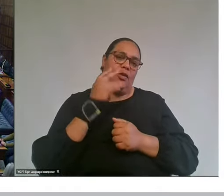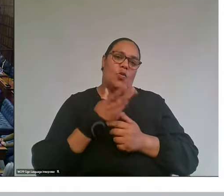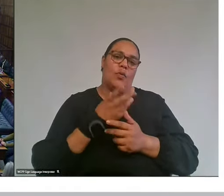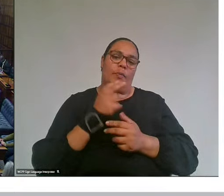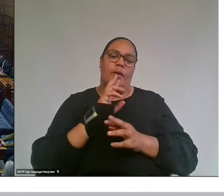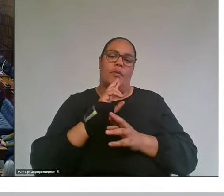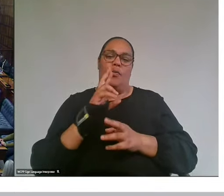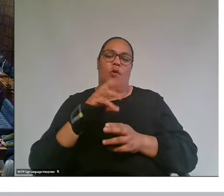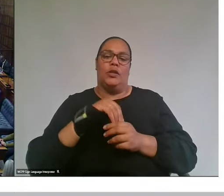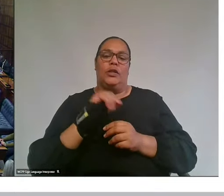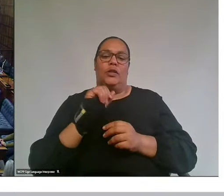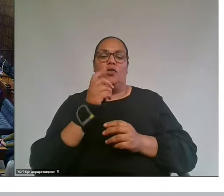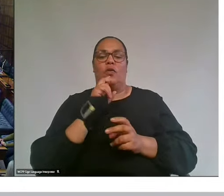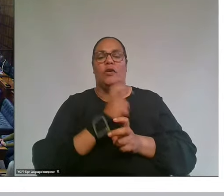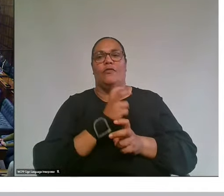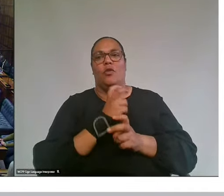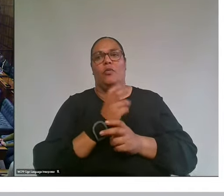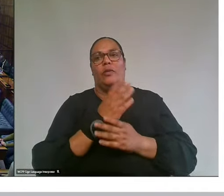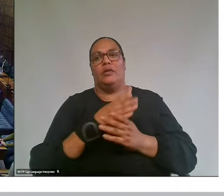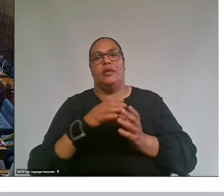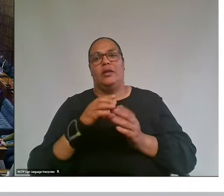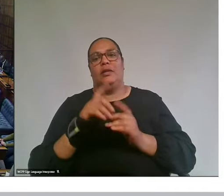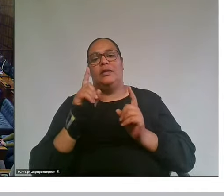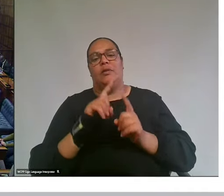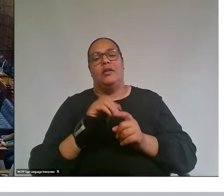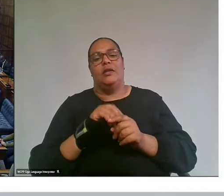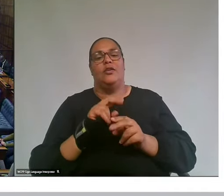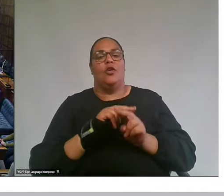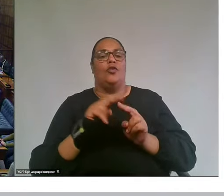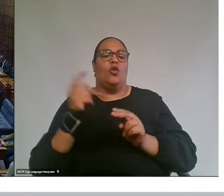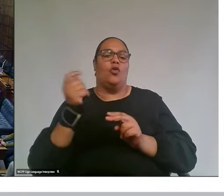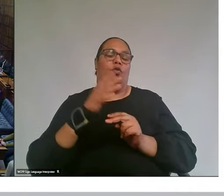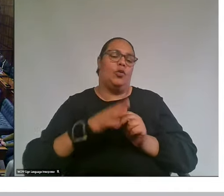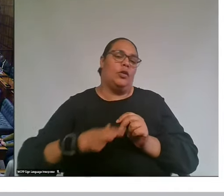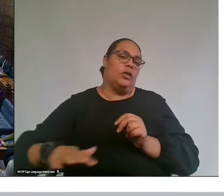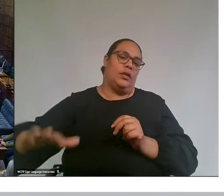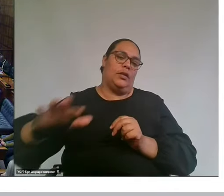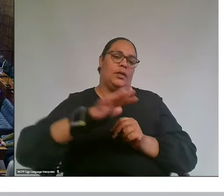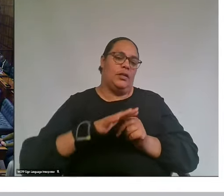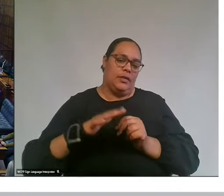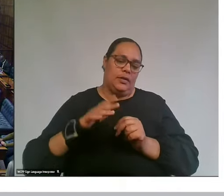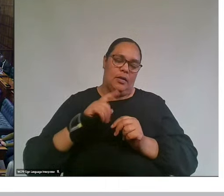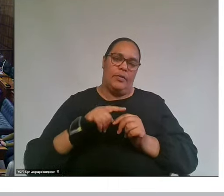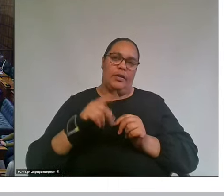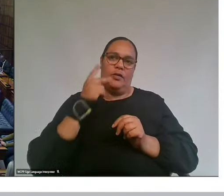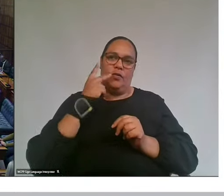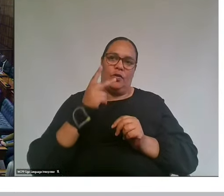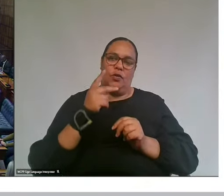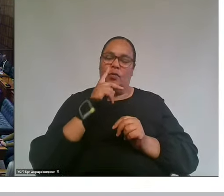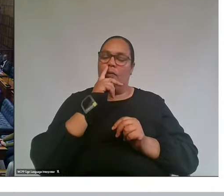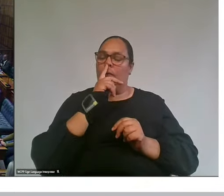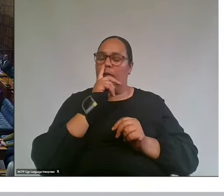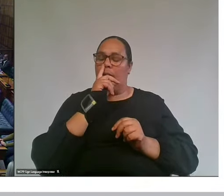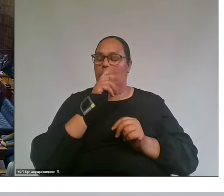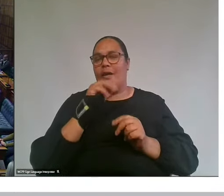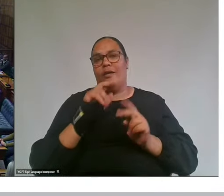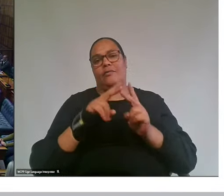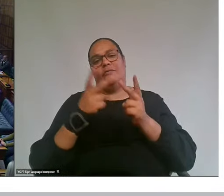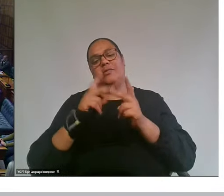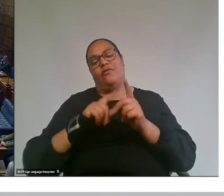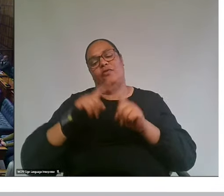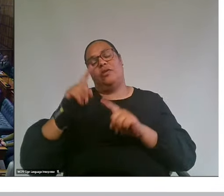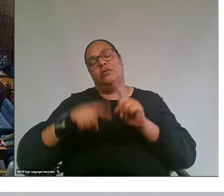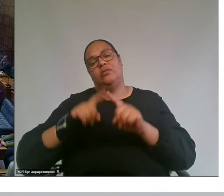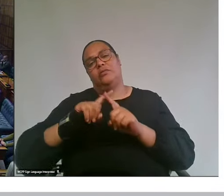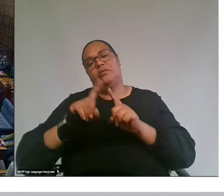in terms of the informal sector especially maybe in the non-rural areas look um again it it ranges from the